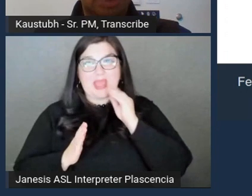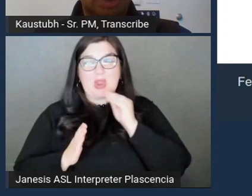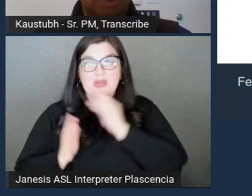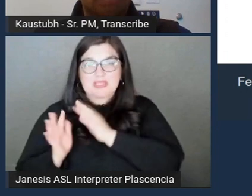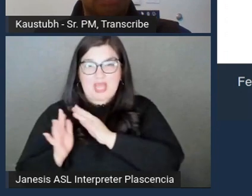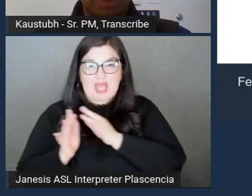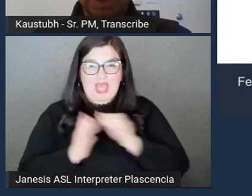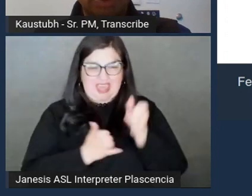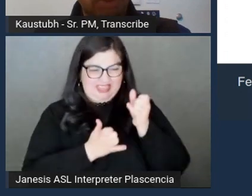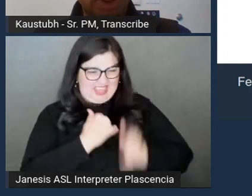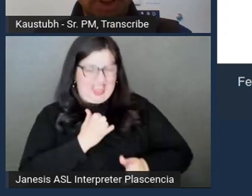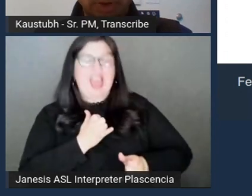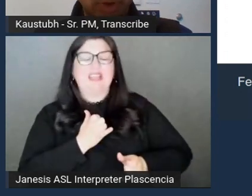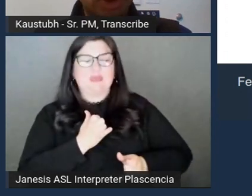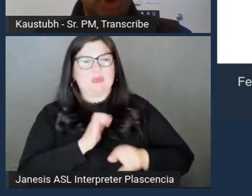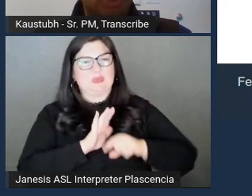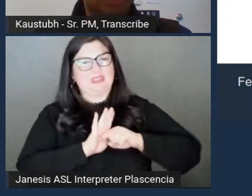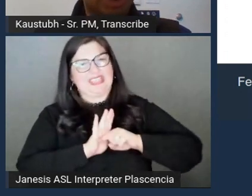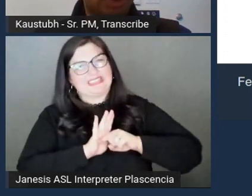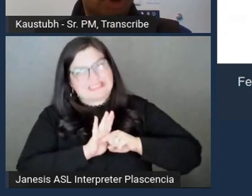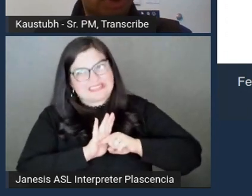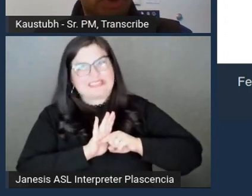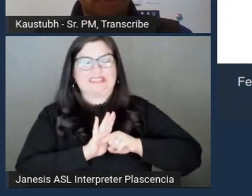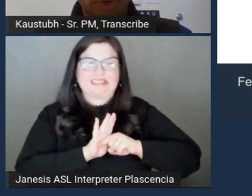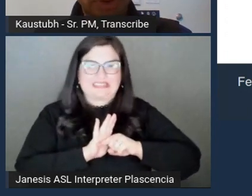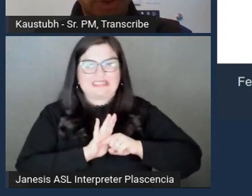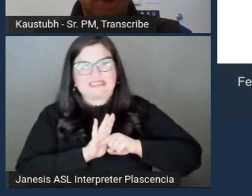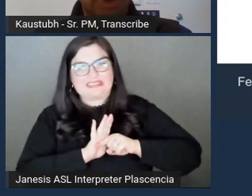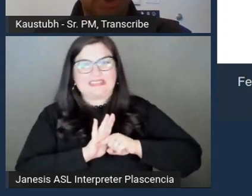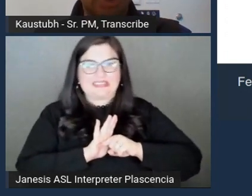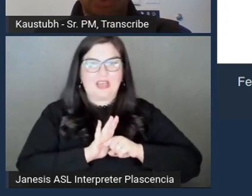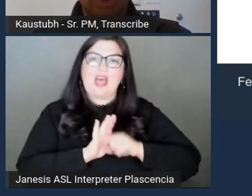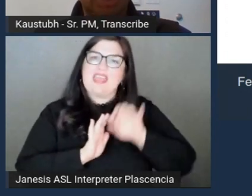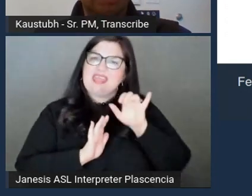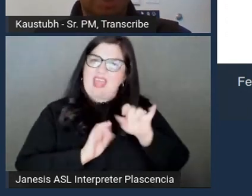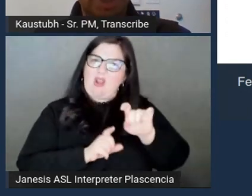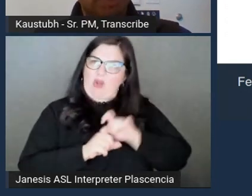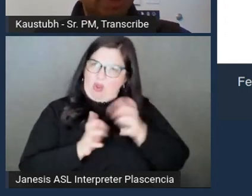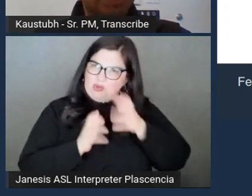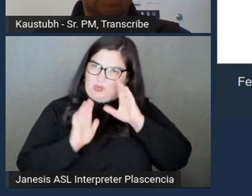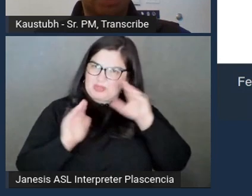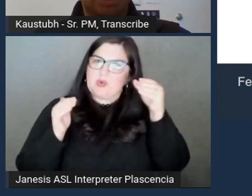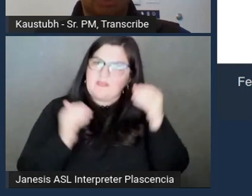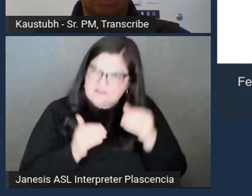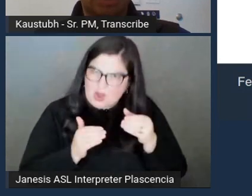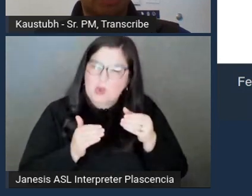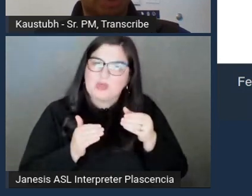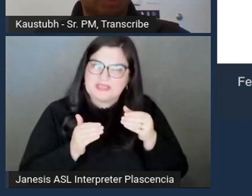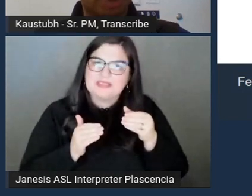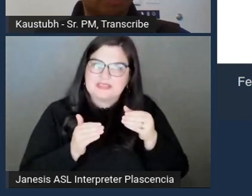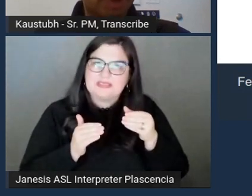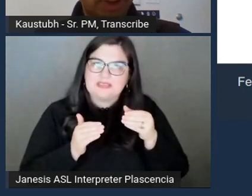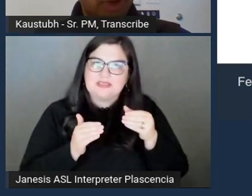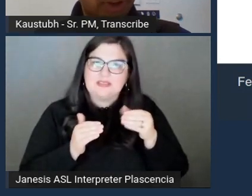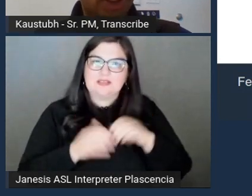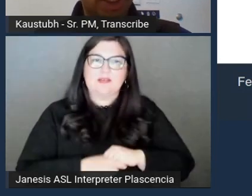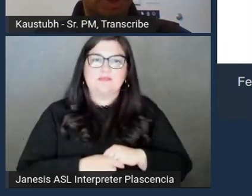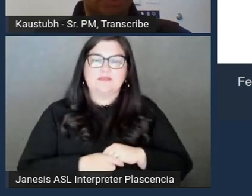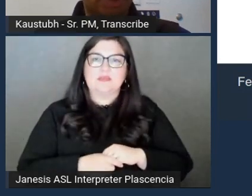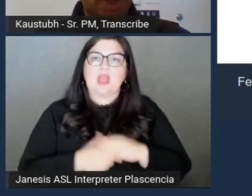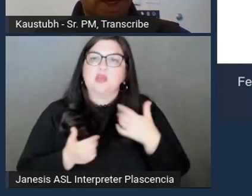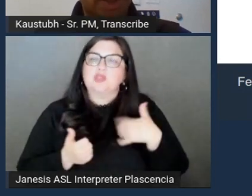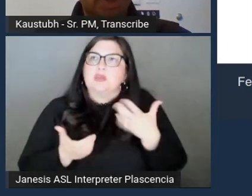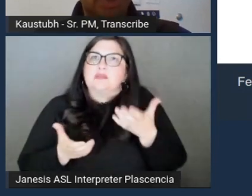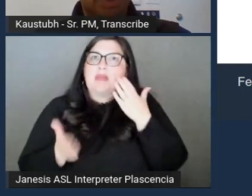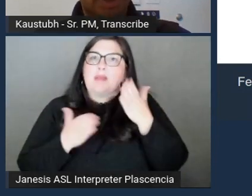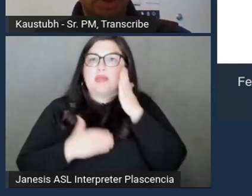right? That's probably those are the calls that you probably want to focus on. You don't want to keep randomly sampling calls to figure out, hey, which are the calls that actually